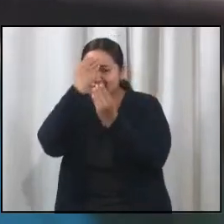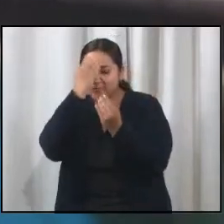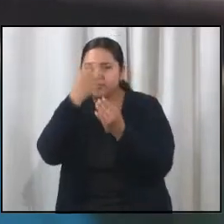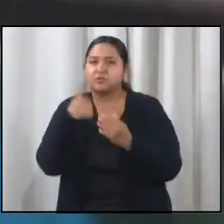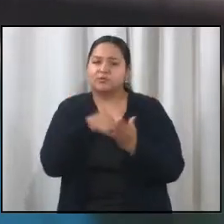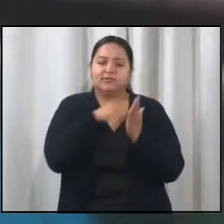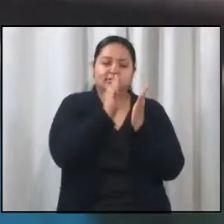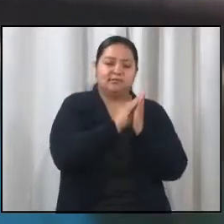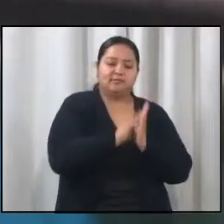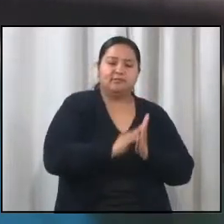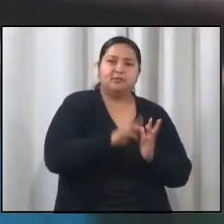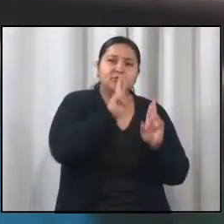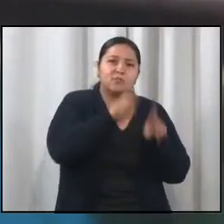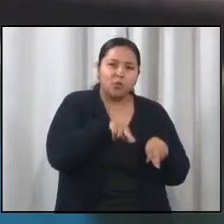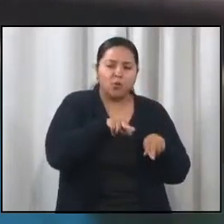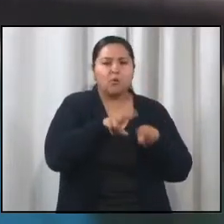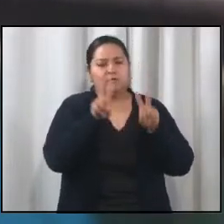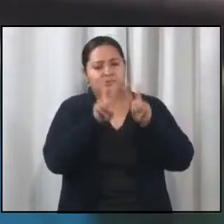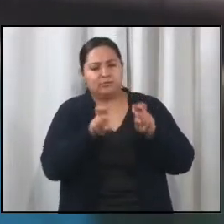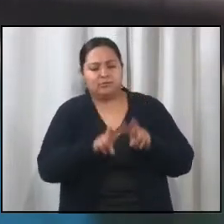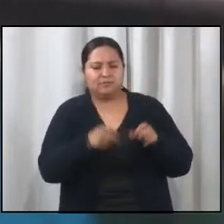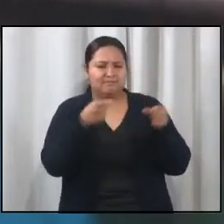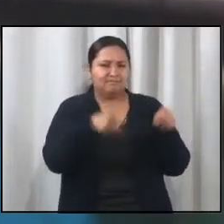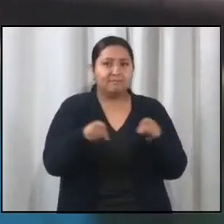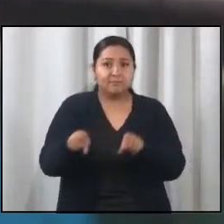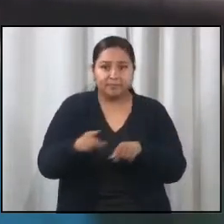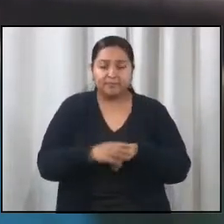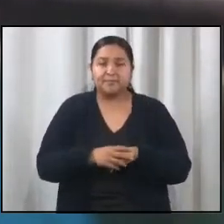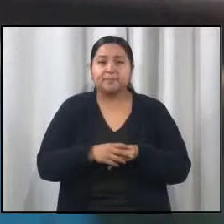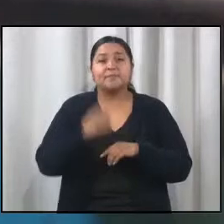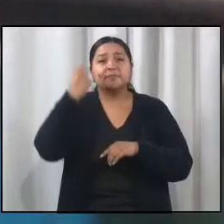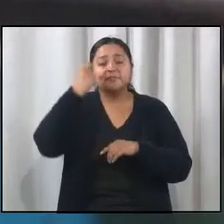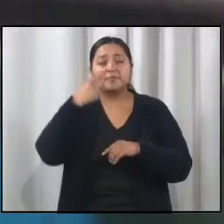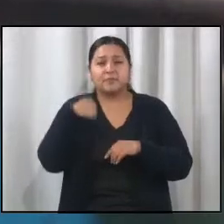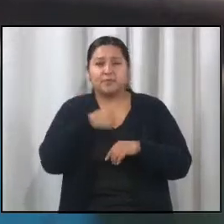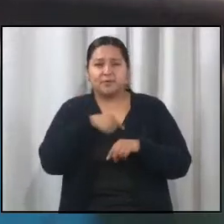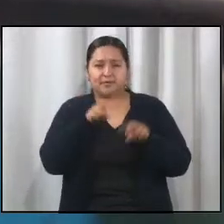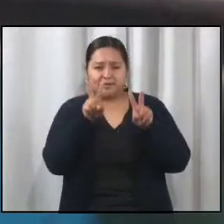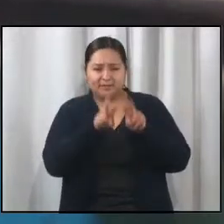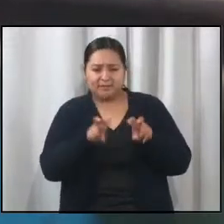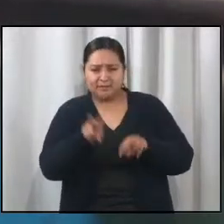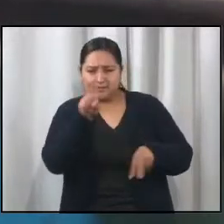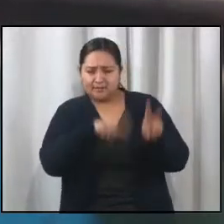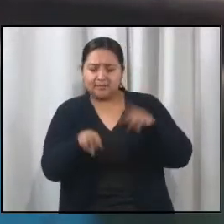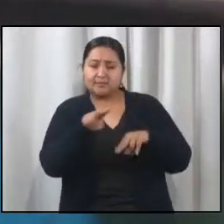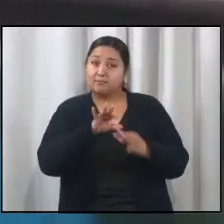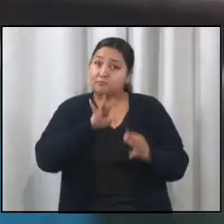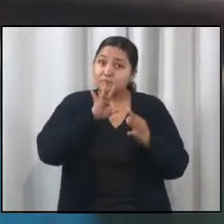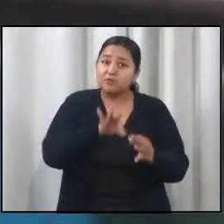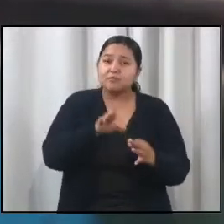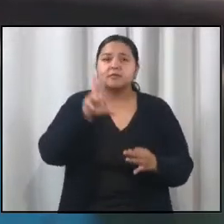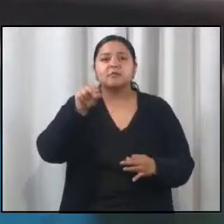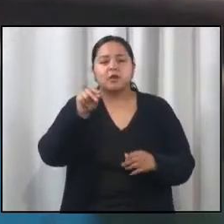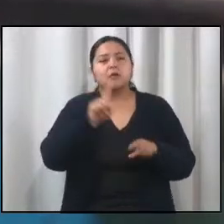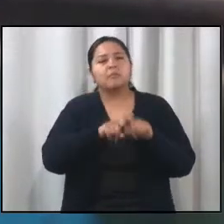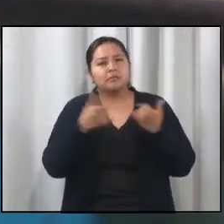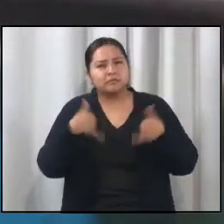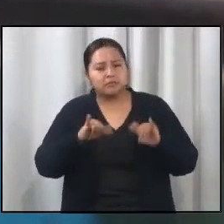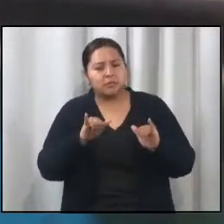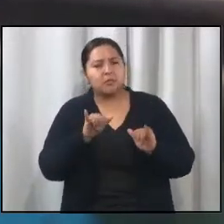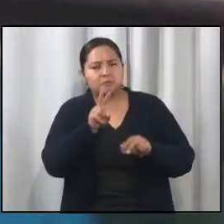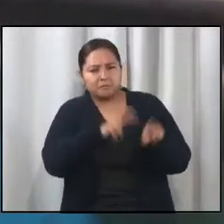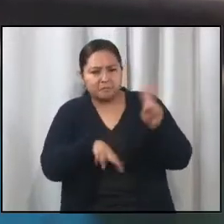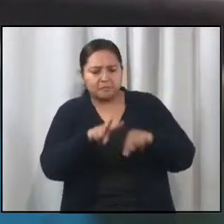occurring within the community. Although this is not a perfect science, this commitment allows us to feel confident in this